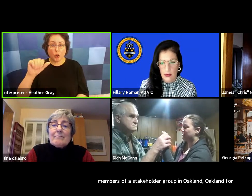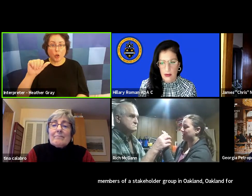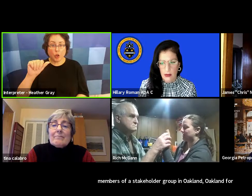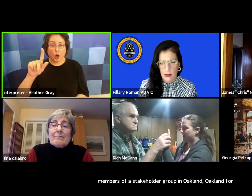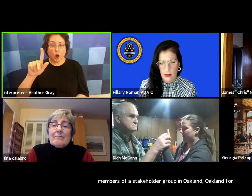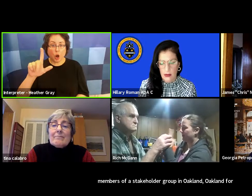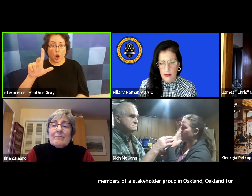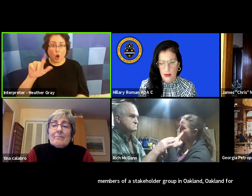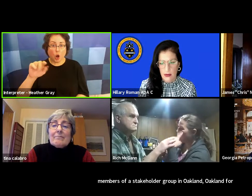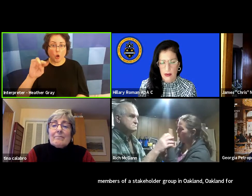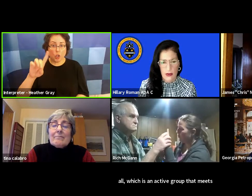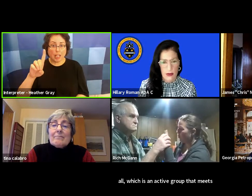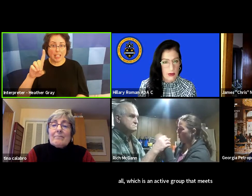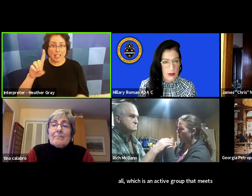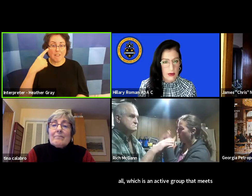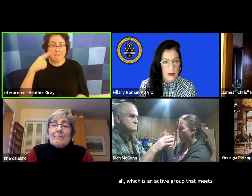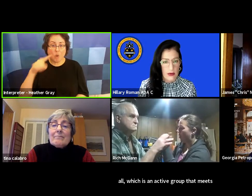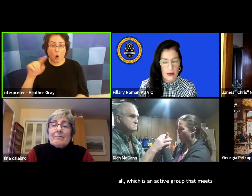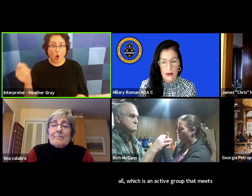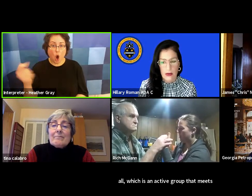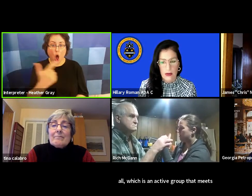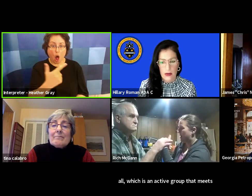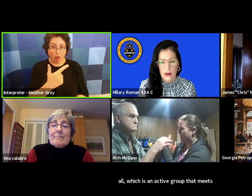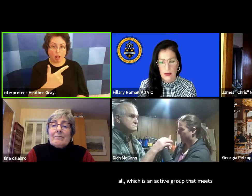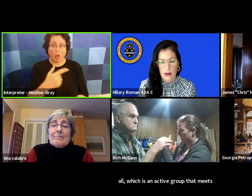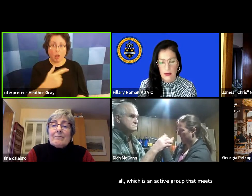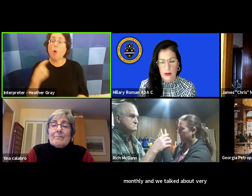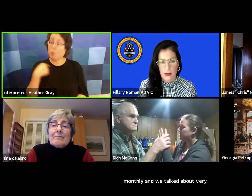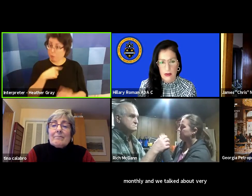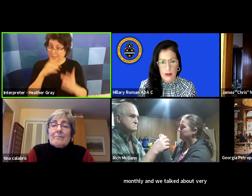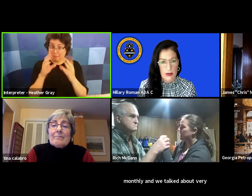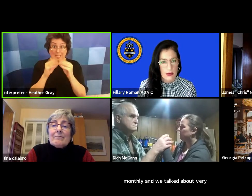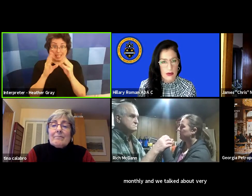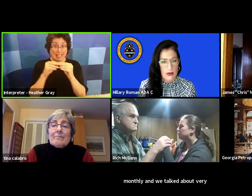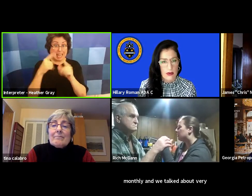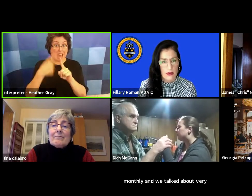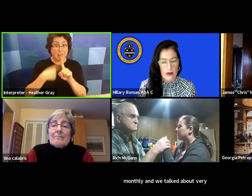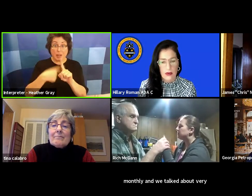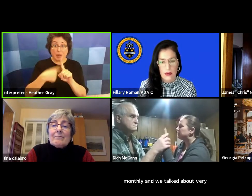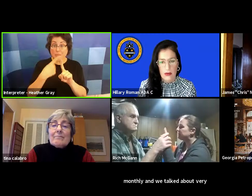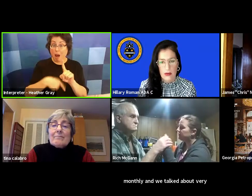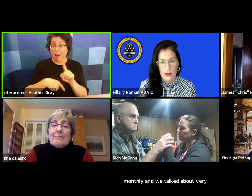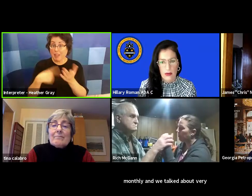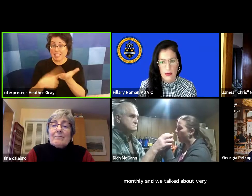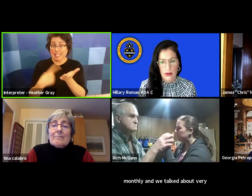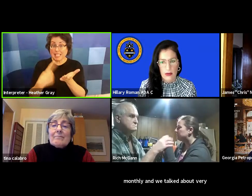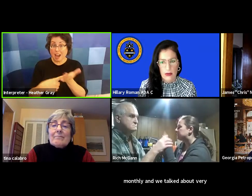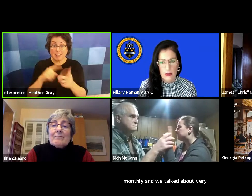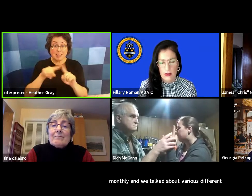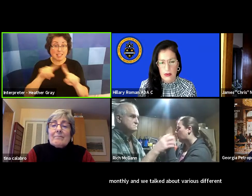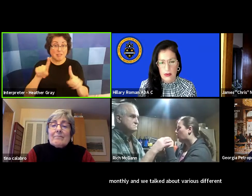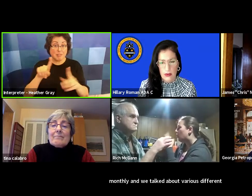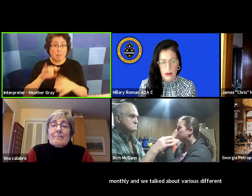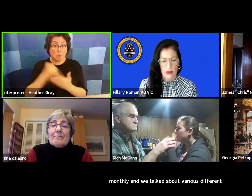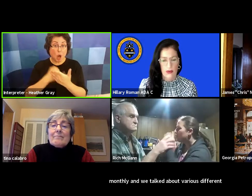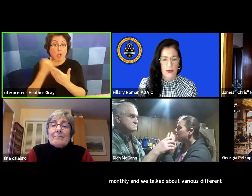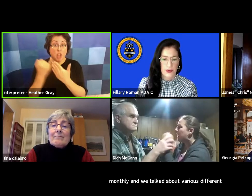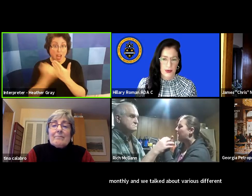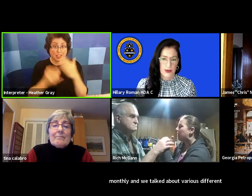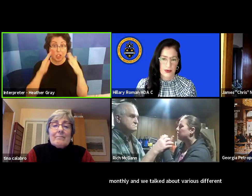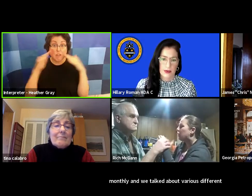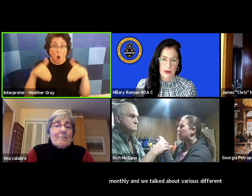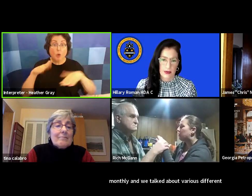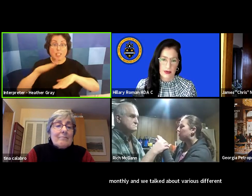which is an active group that meets monthly, and we talk about various different initiatives and projects that we can focus on